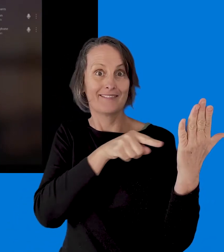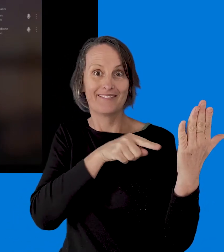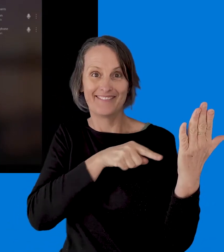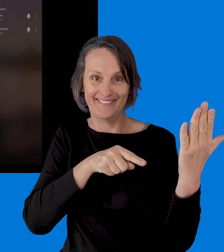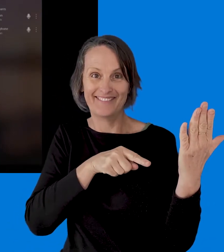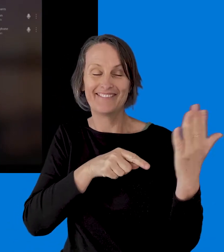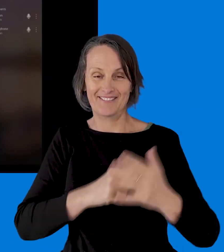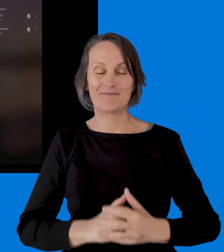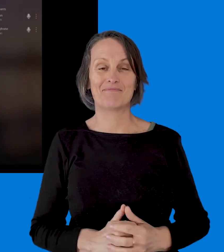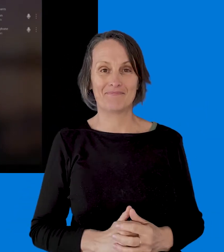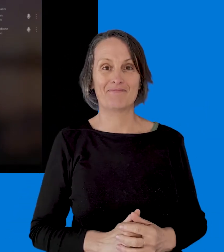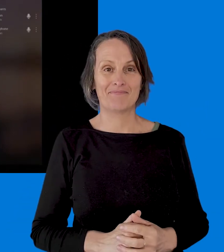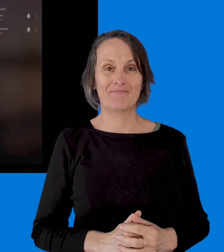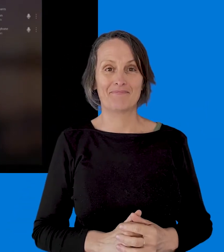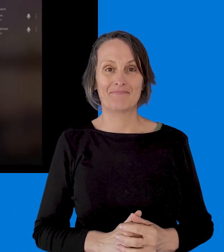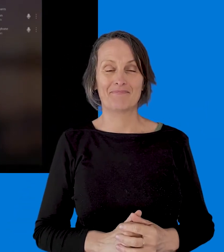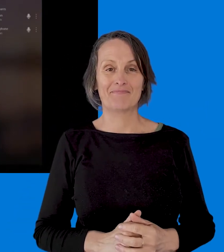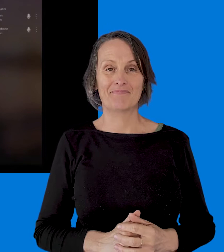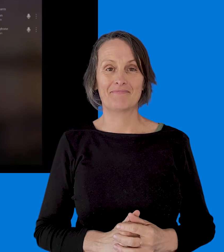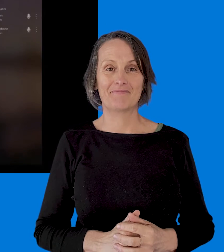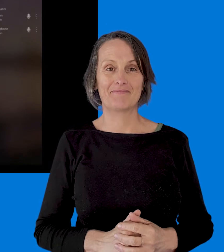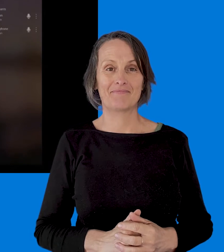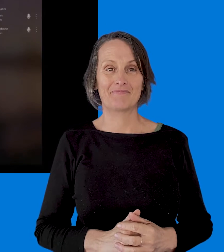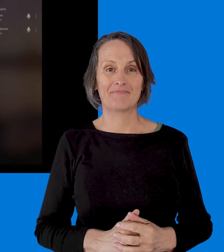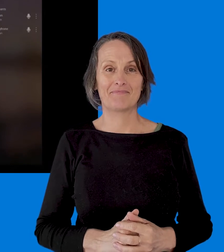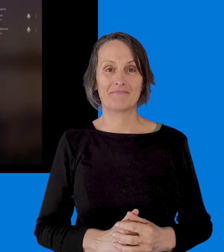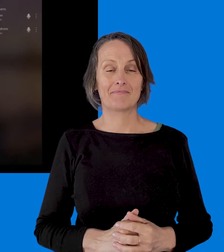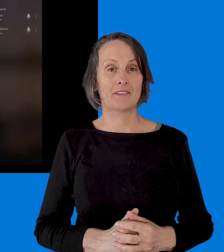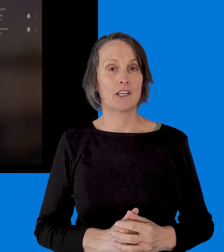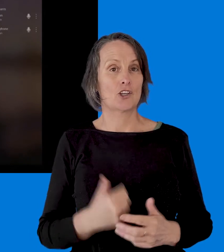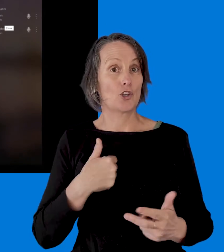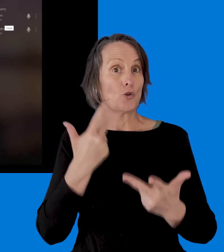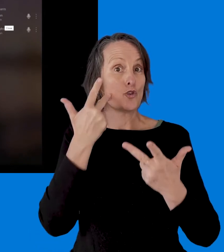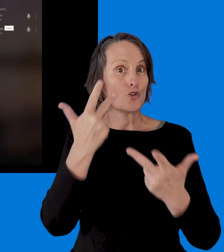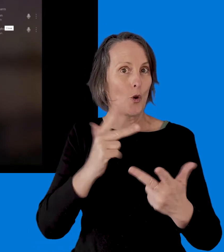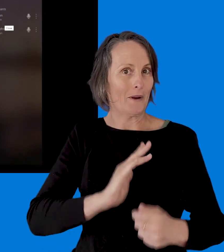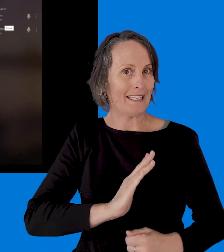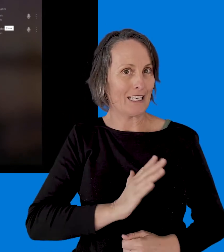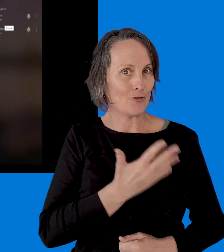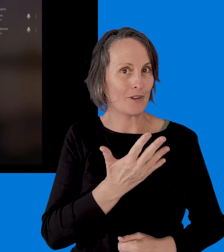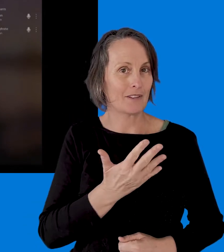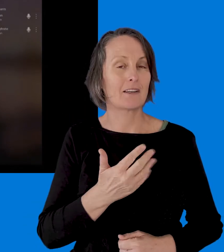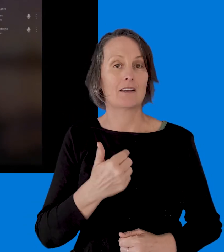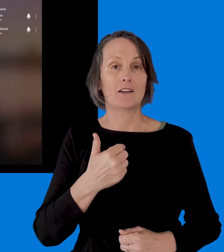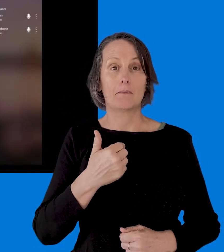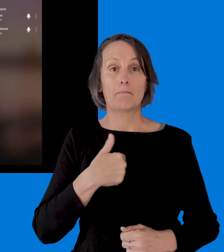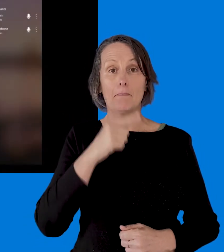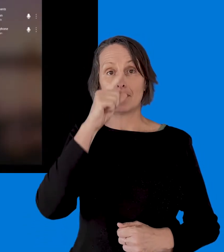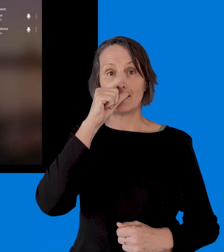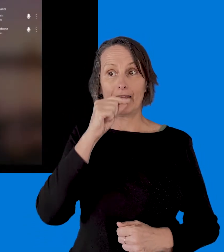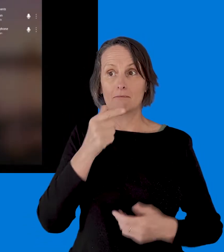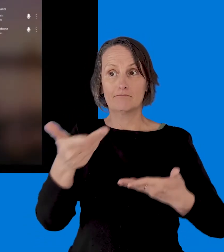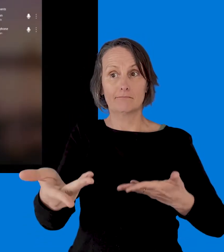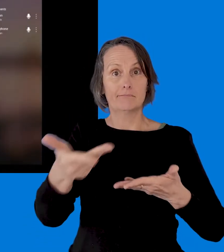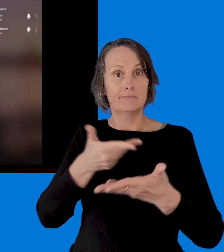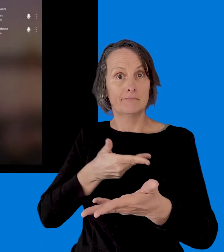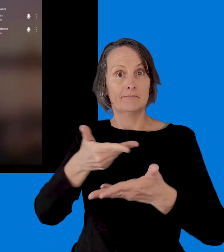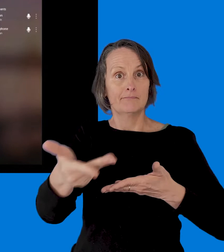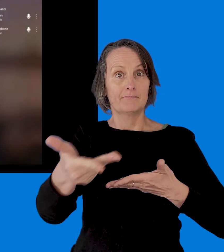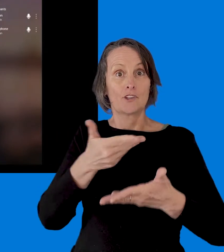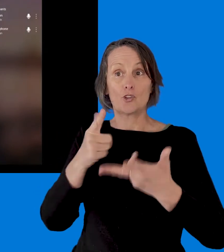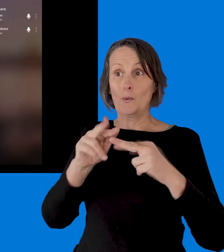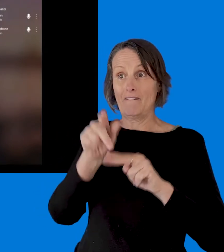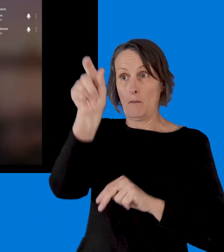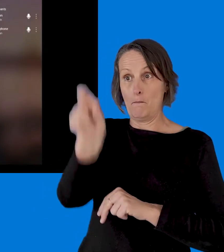can then get captions of what's being talked about in Russian. Now, to make the demo even more interesting, it can be